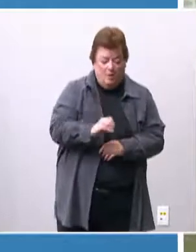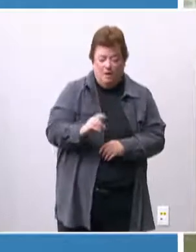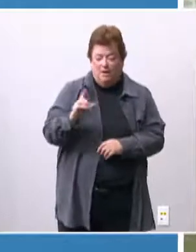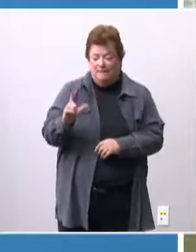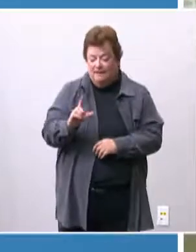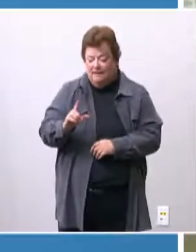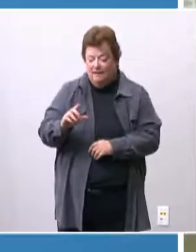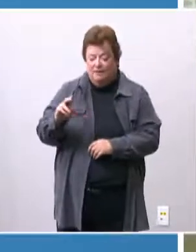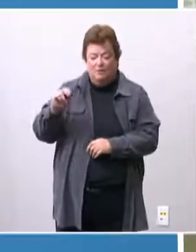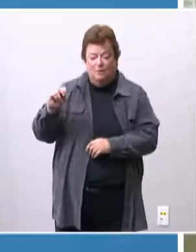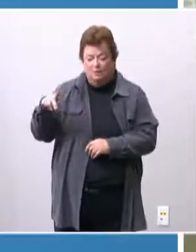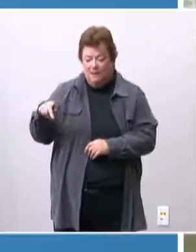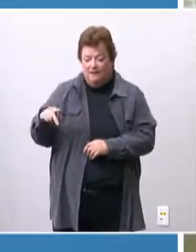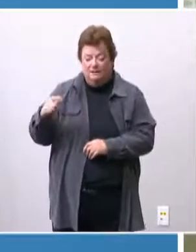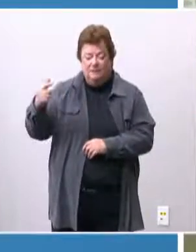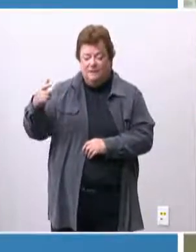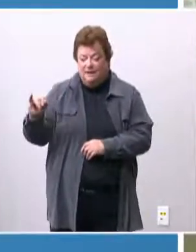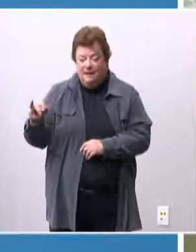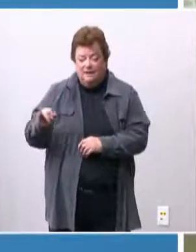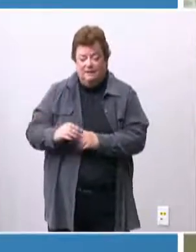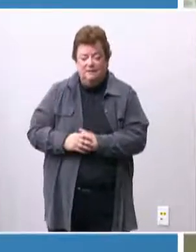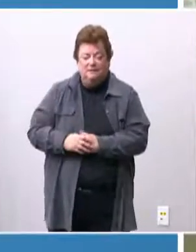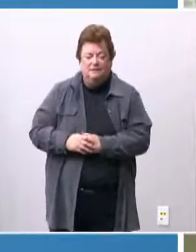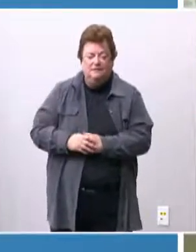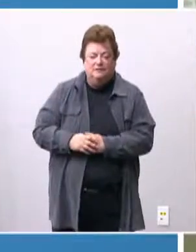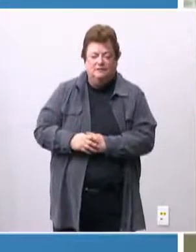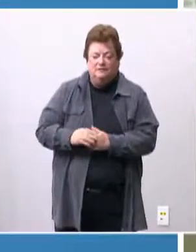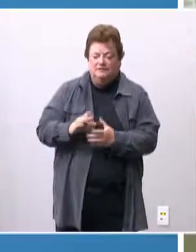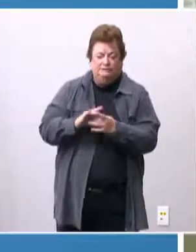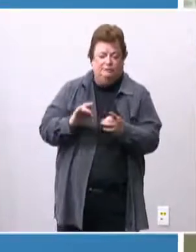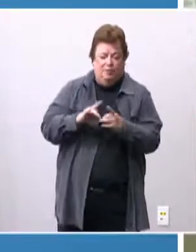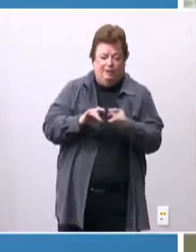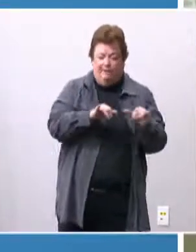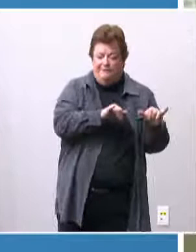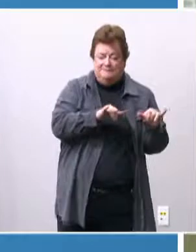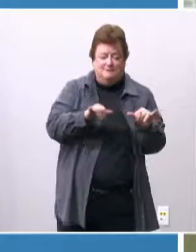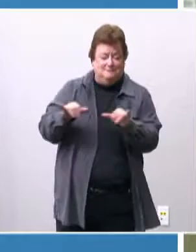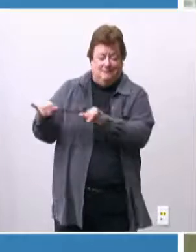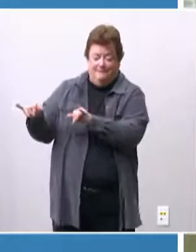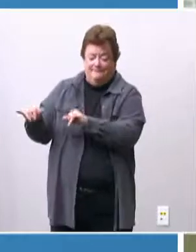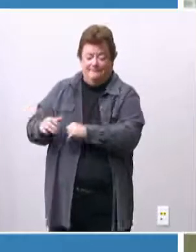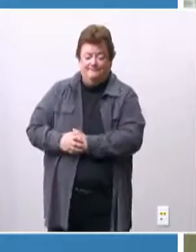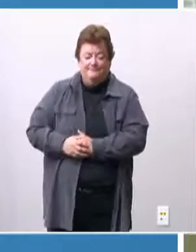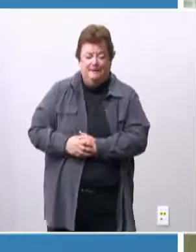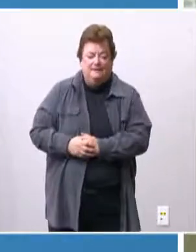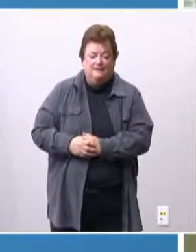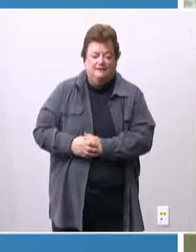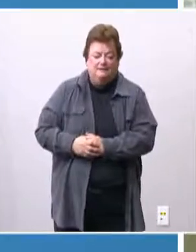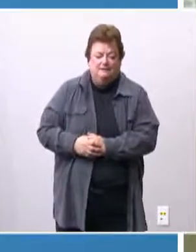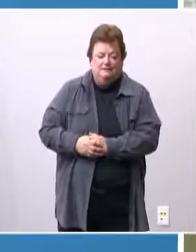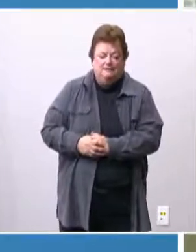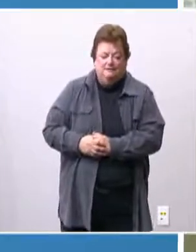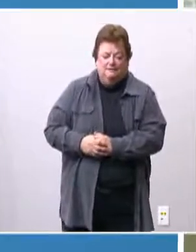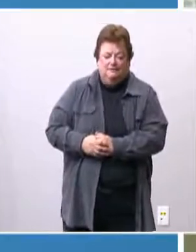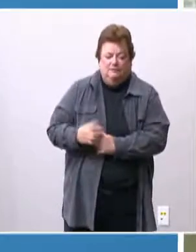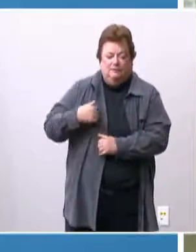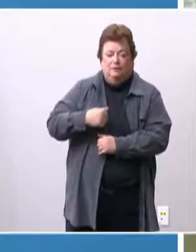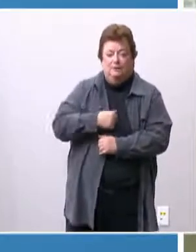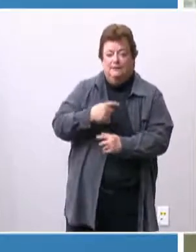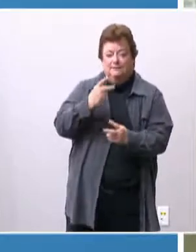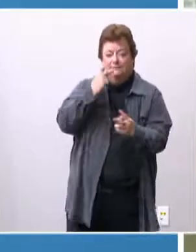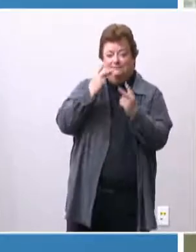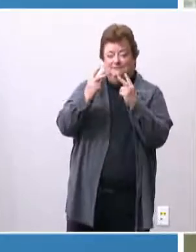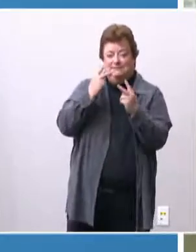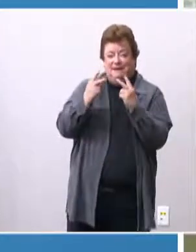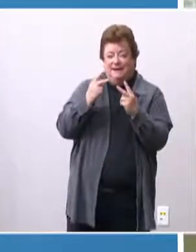at North Platte, you look at Grand Island, the story is the same. I mean, we are seeing